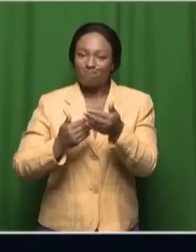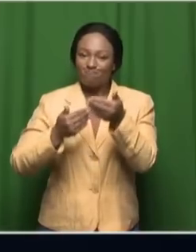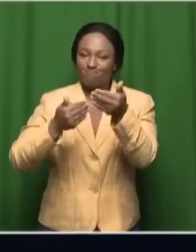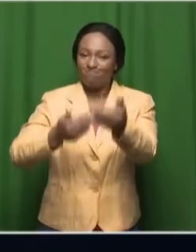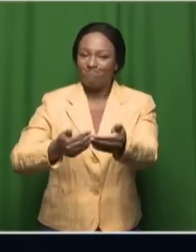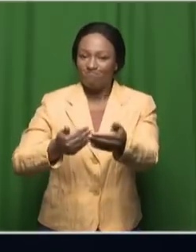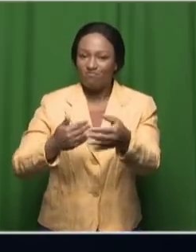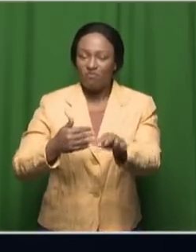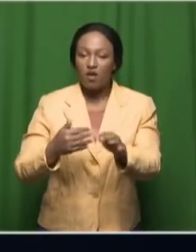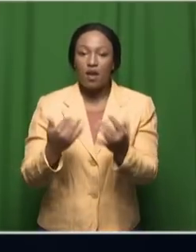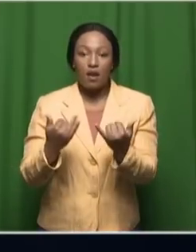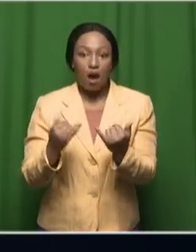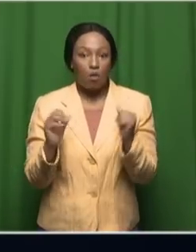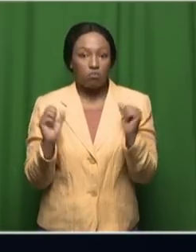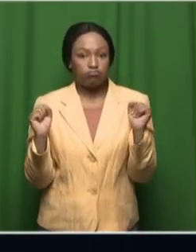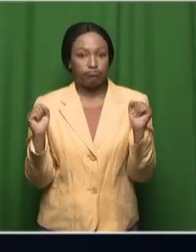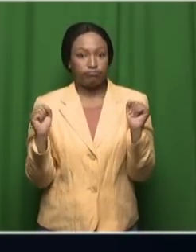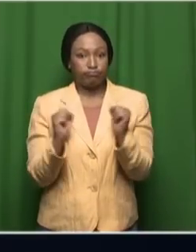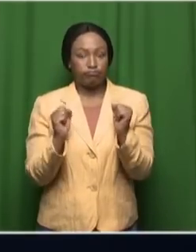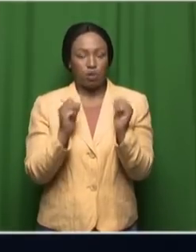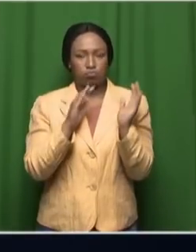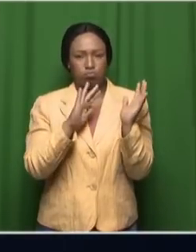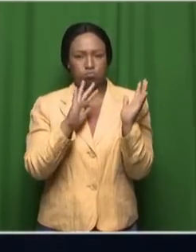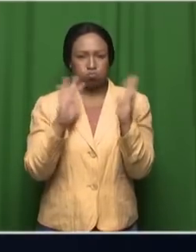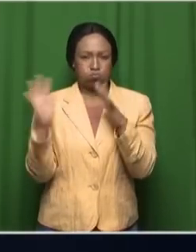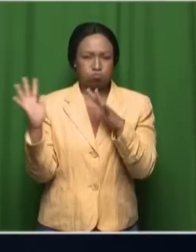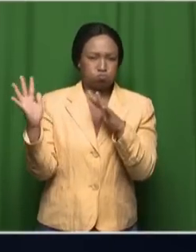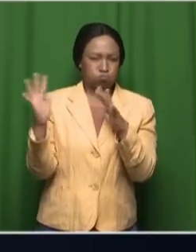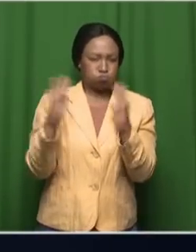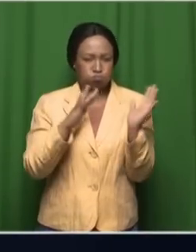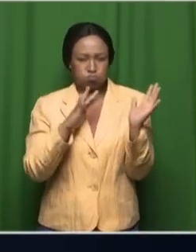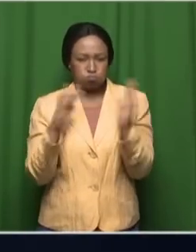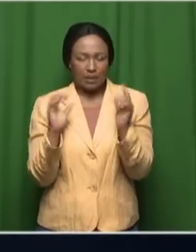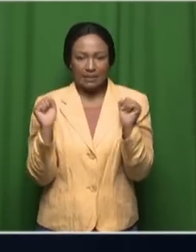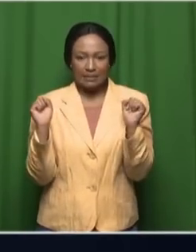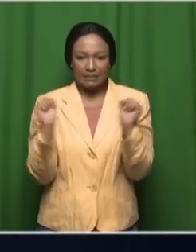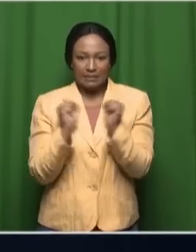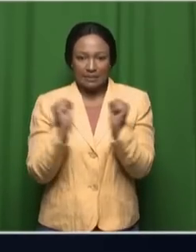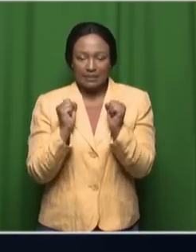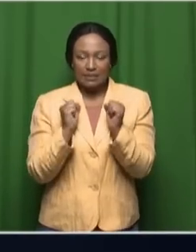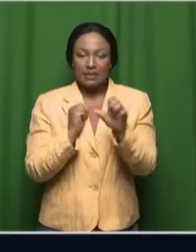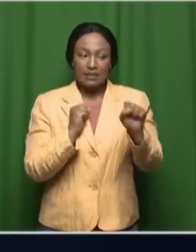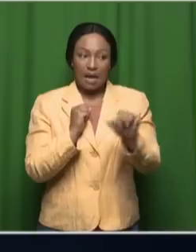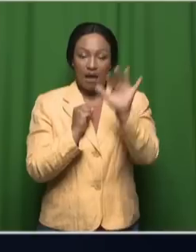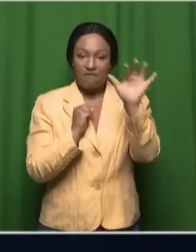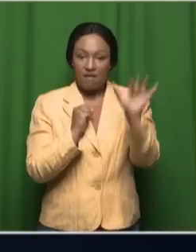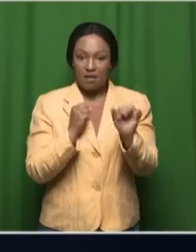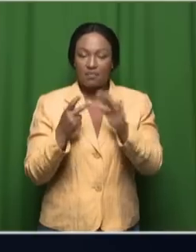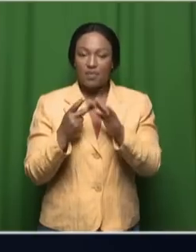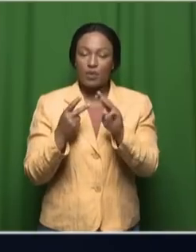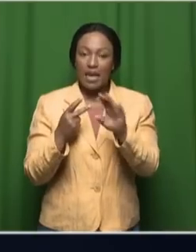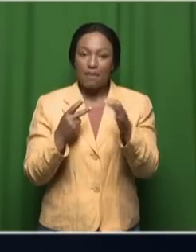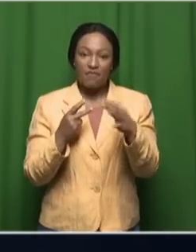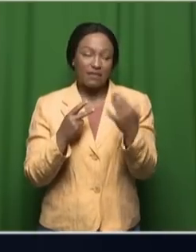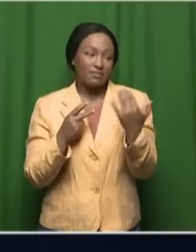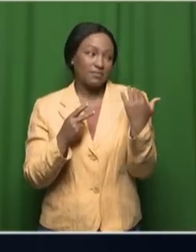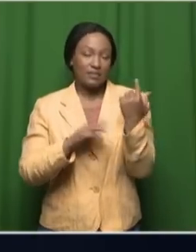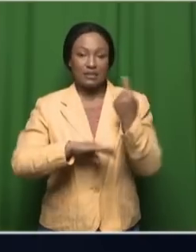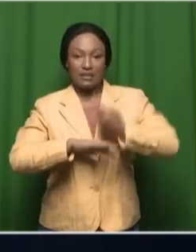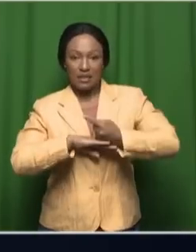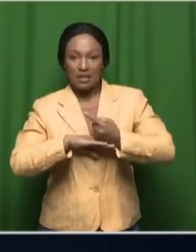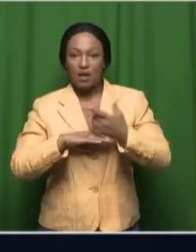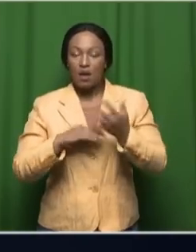The cold front that's brought wind and freezing temperatures to South Africa hit the Western Cape several days ago, affecting